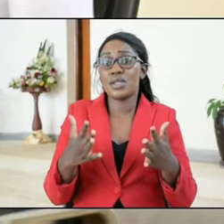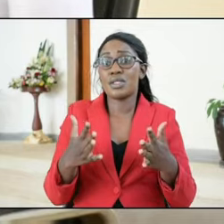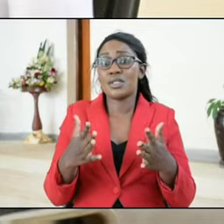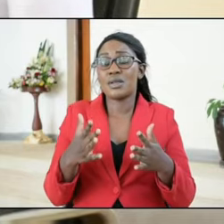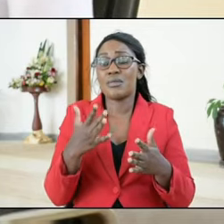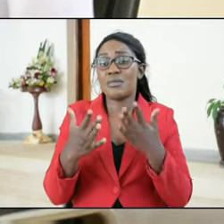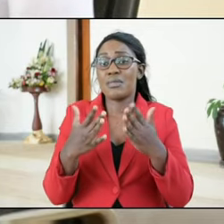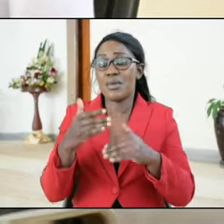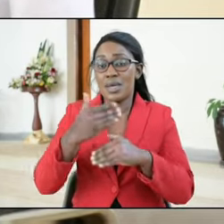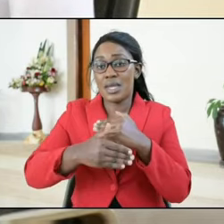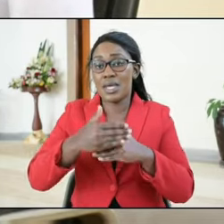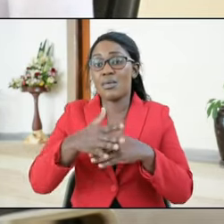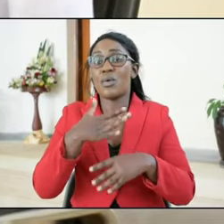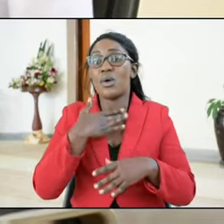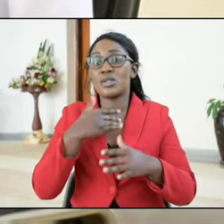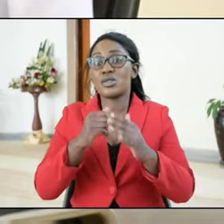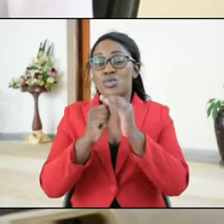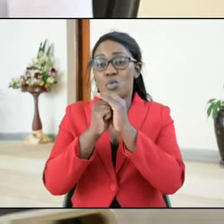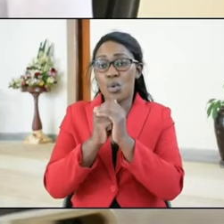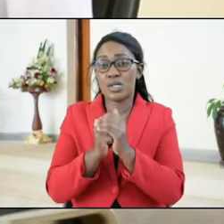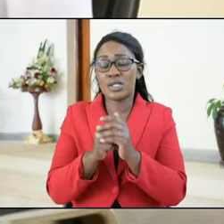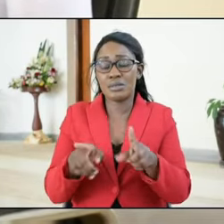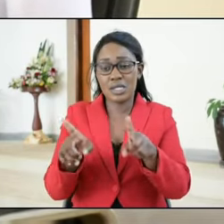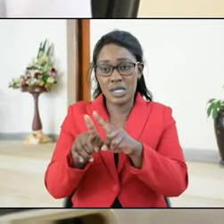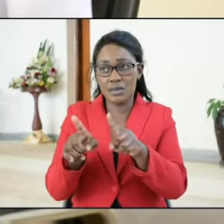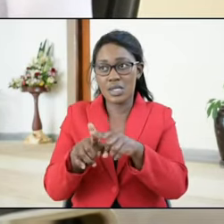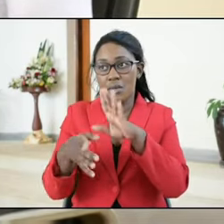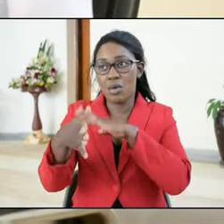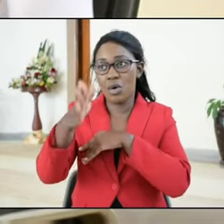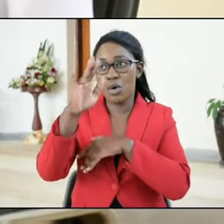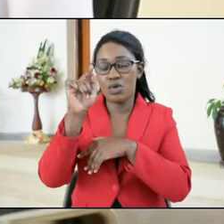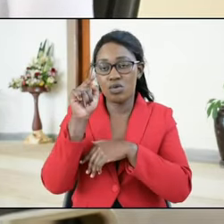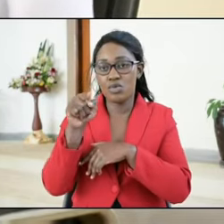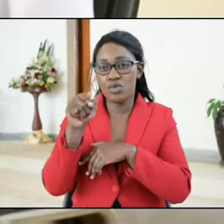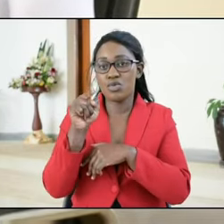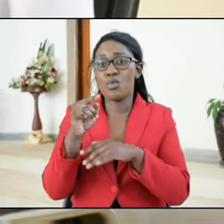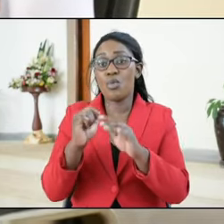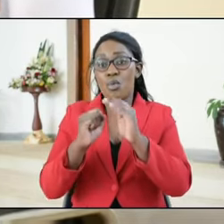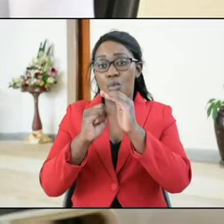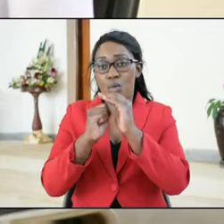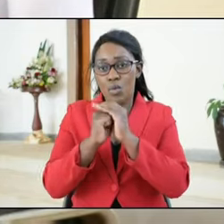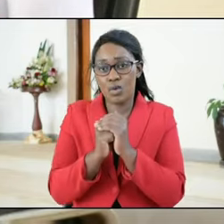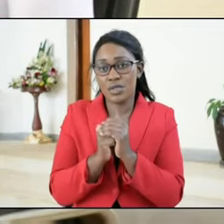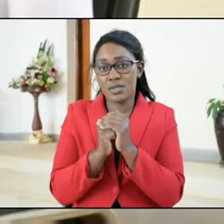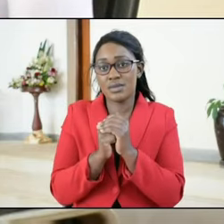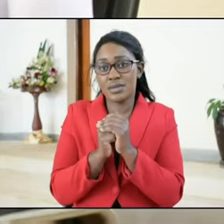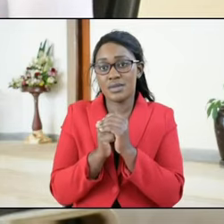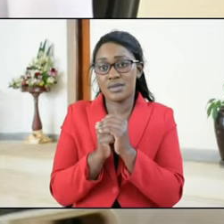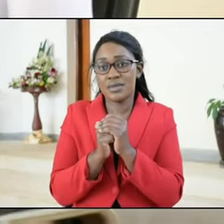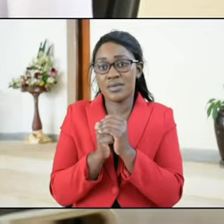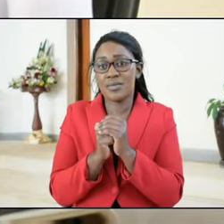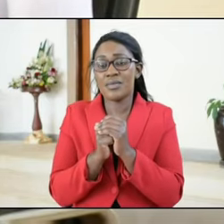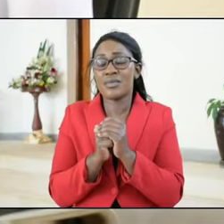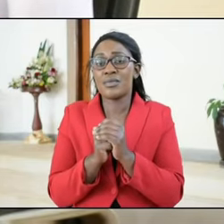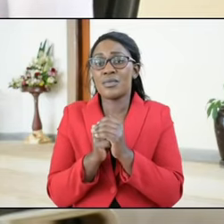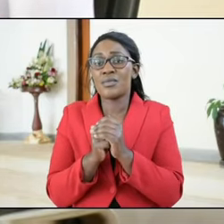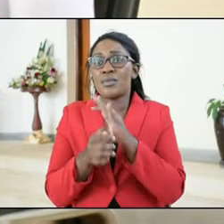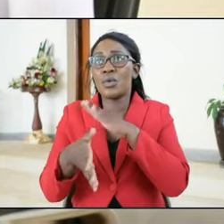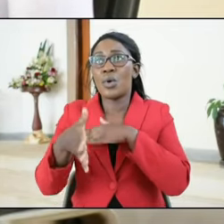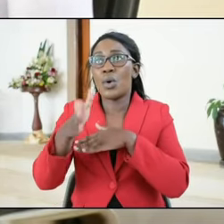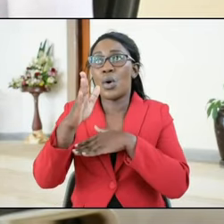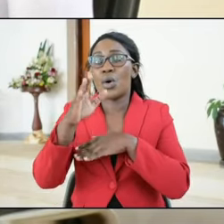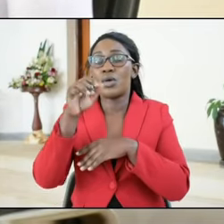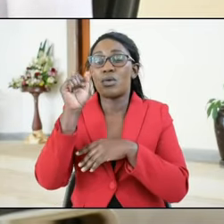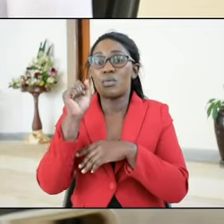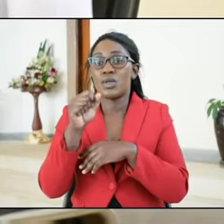in you and you actually worship God and you commune with him, God will live in you, and whatever comes out